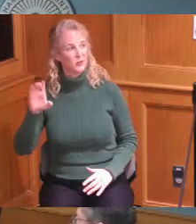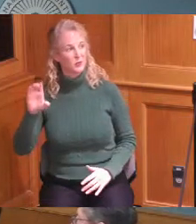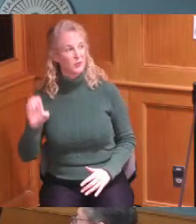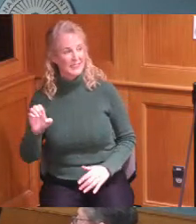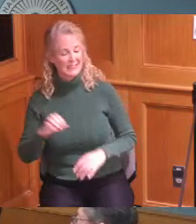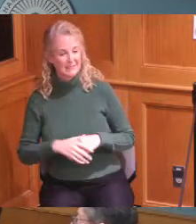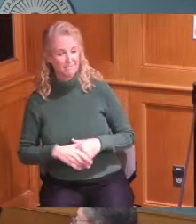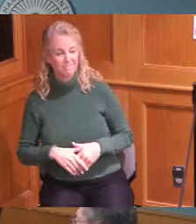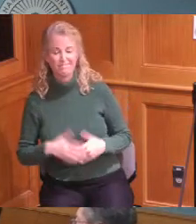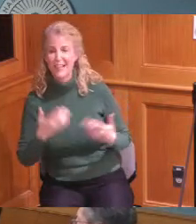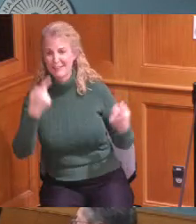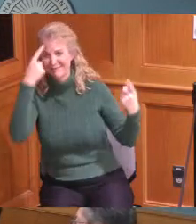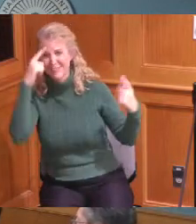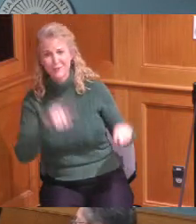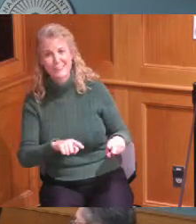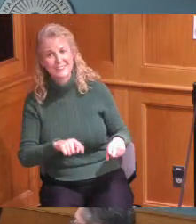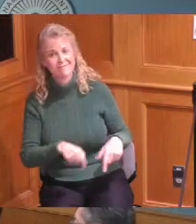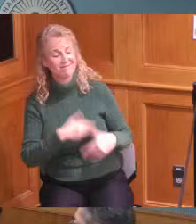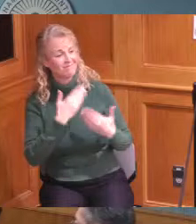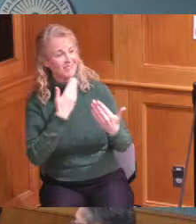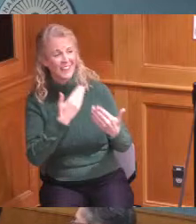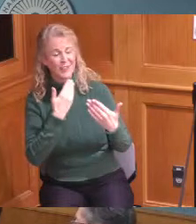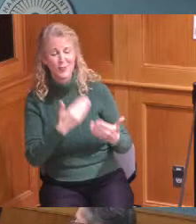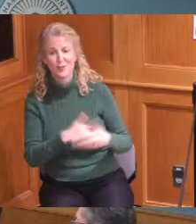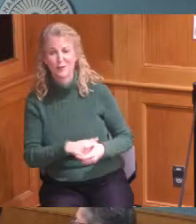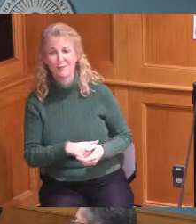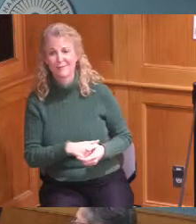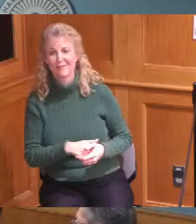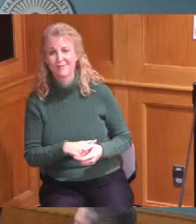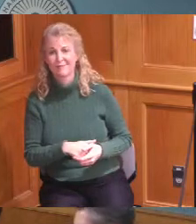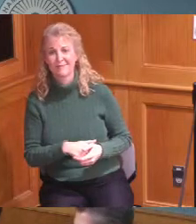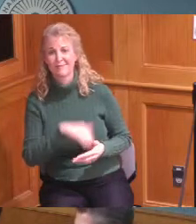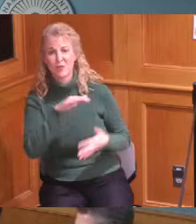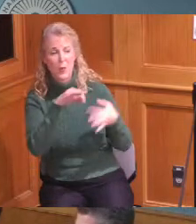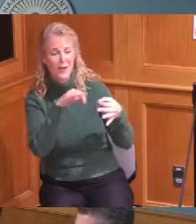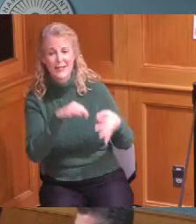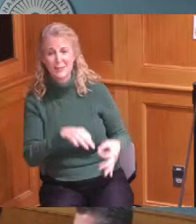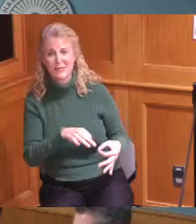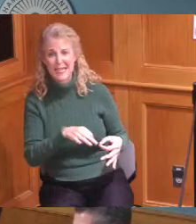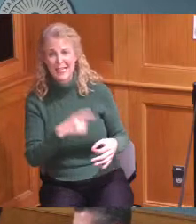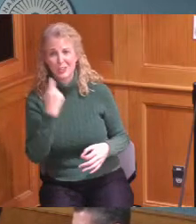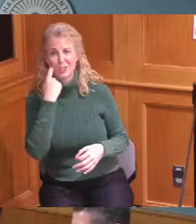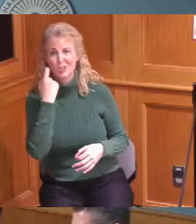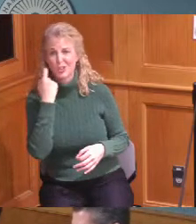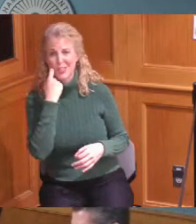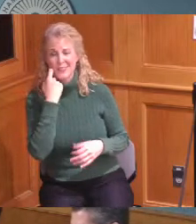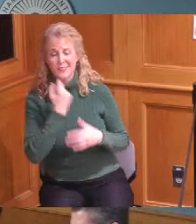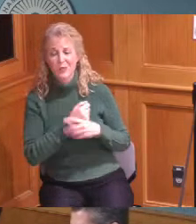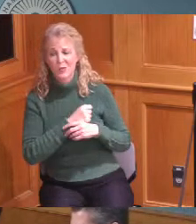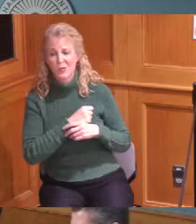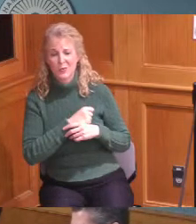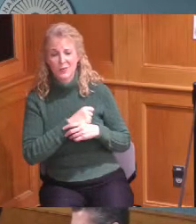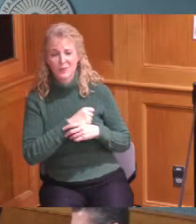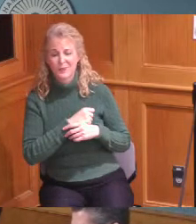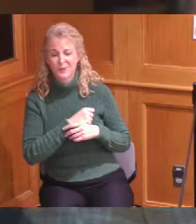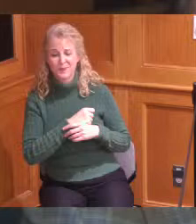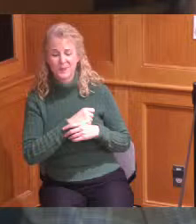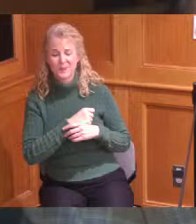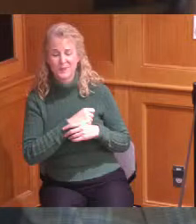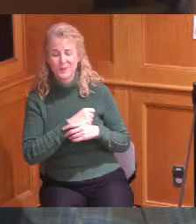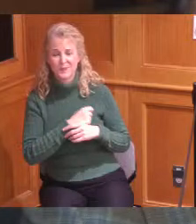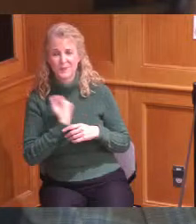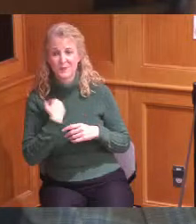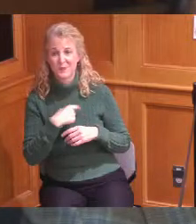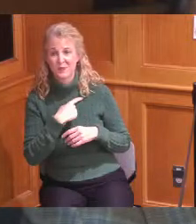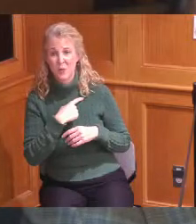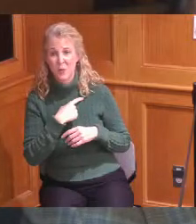to concur. I want to thank you for the explanation that you just gave. And, you know, we